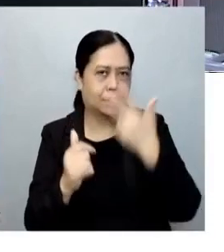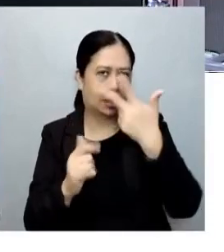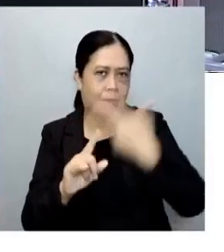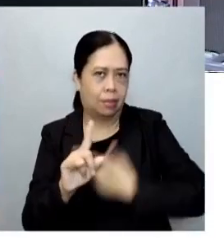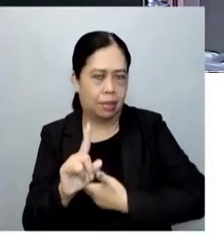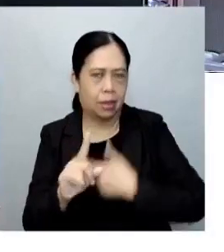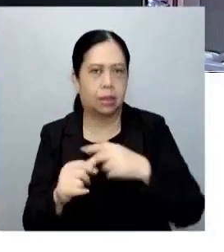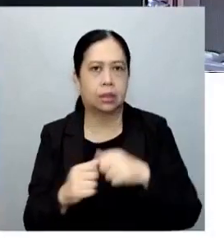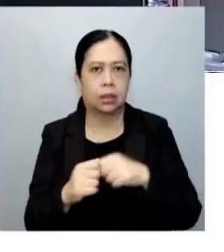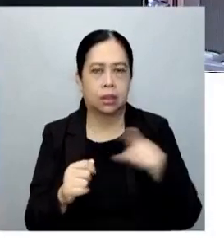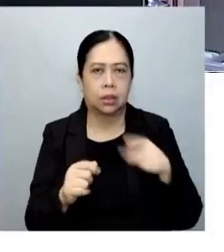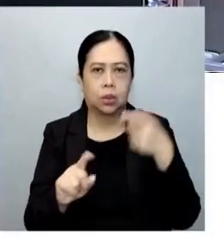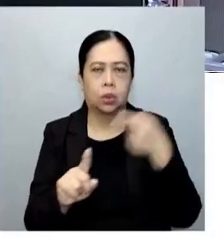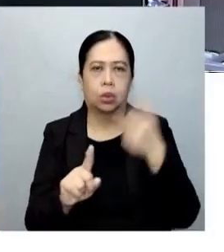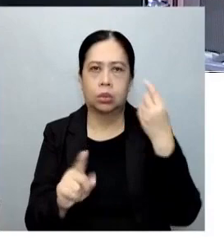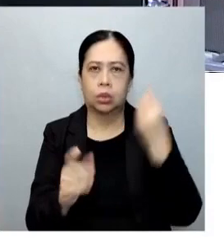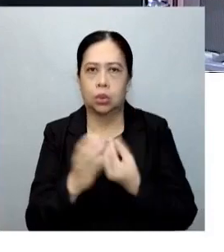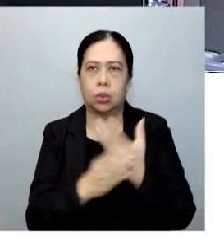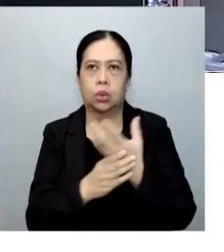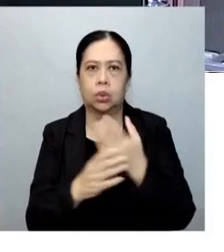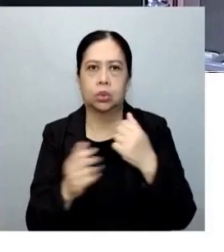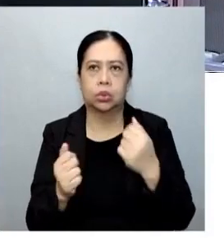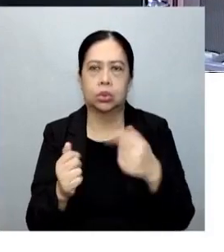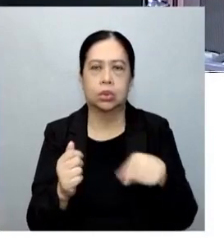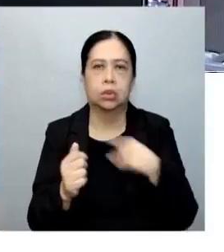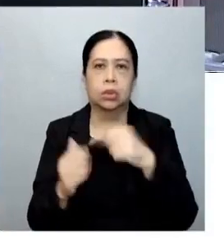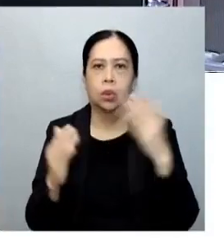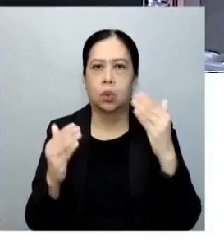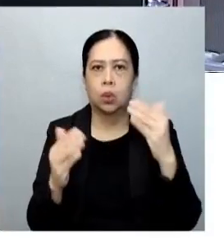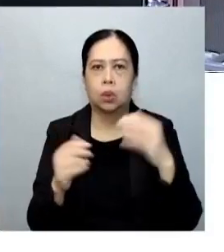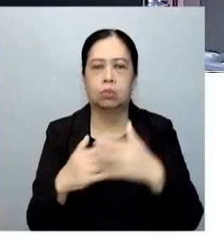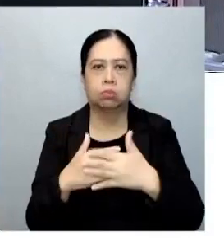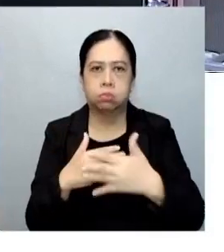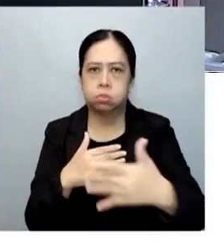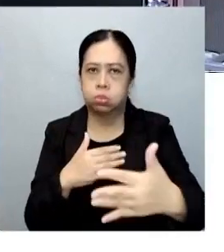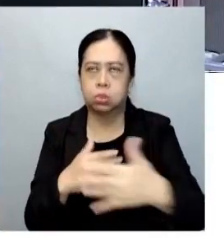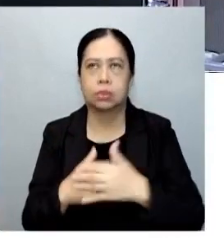growth, the lower range, the lower point of the range.